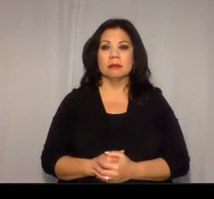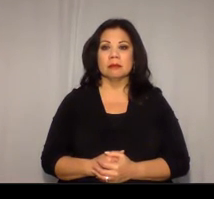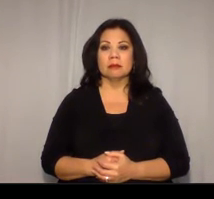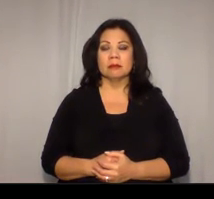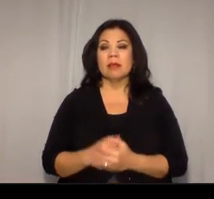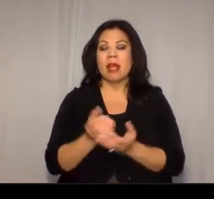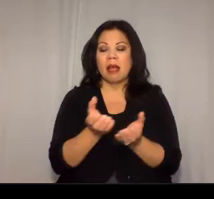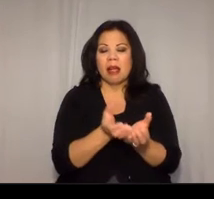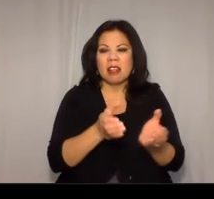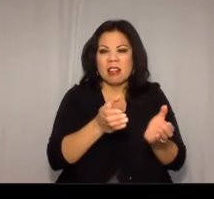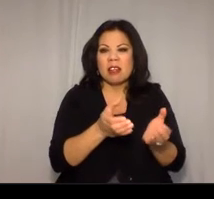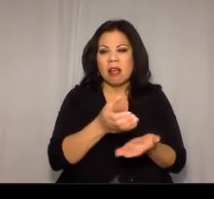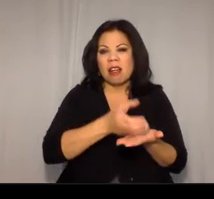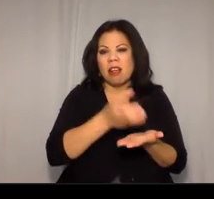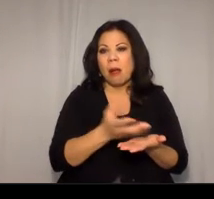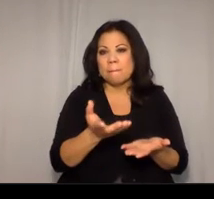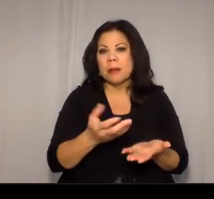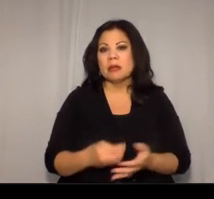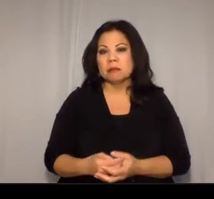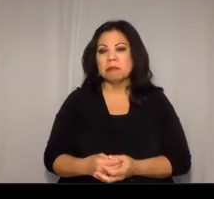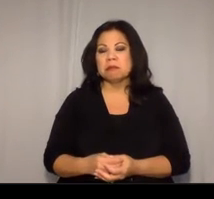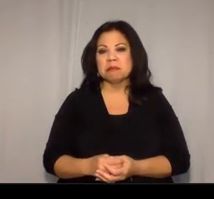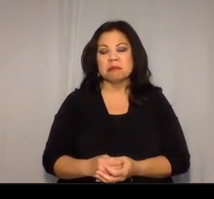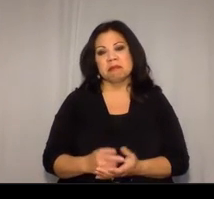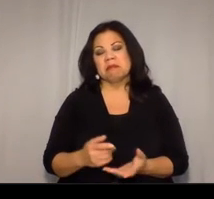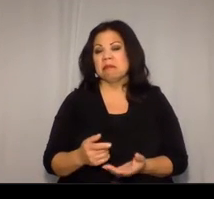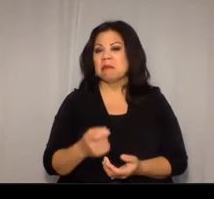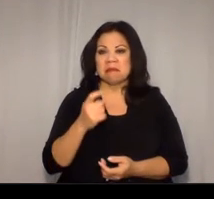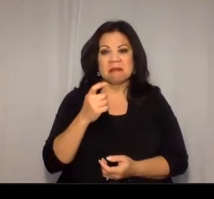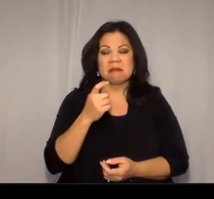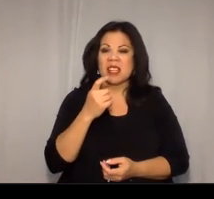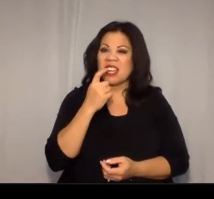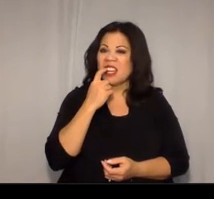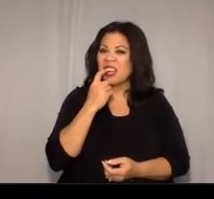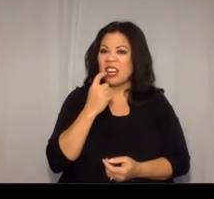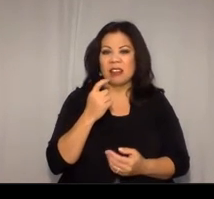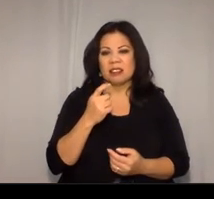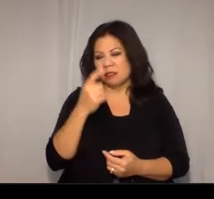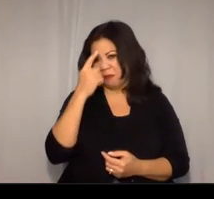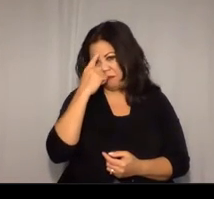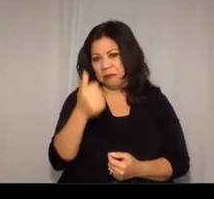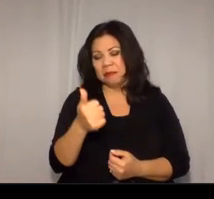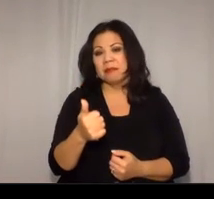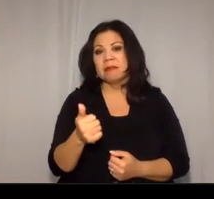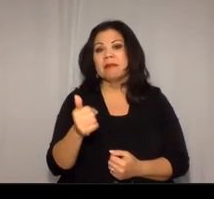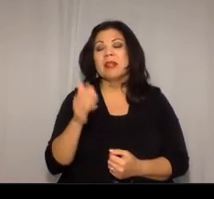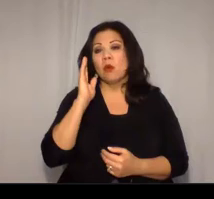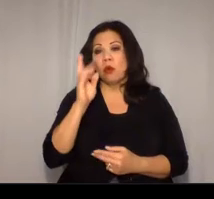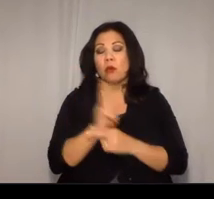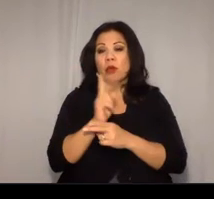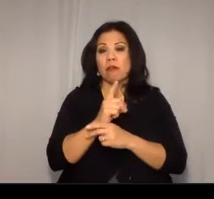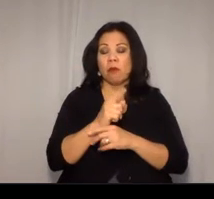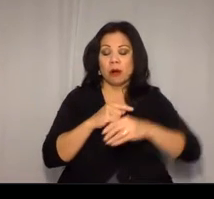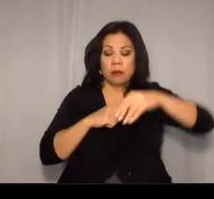little cup of some sort. It could be actually a glass. This is like a little pudding cup because we're going to trace around